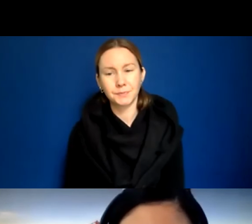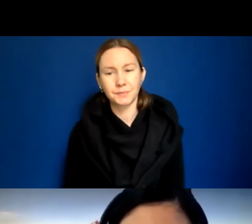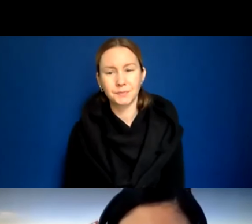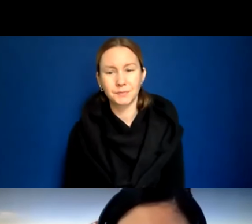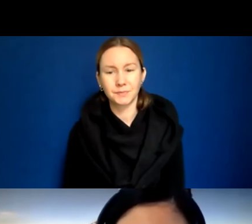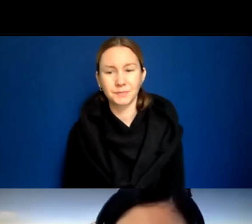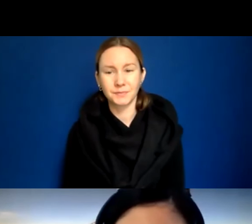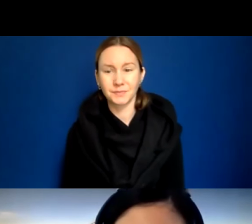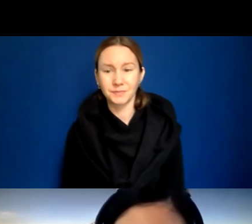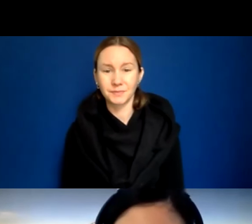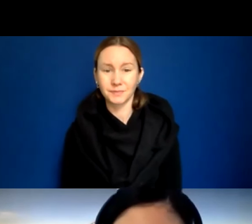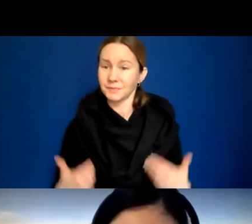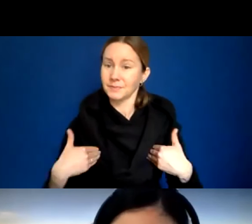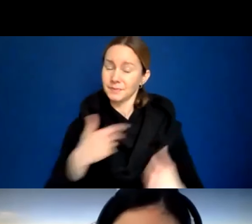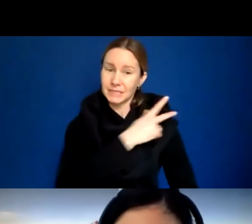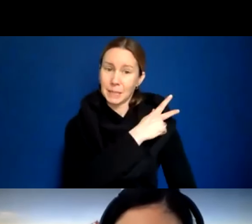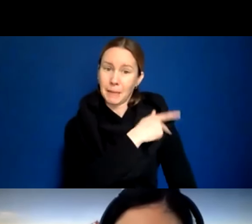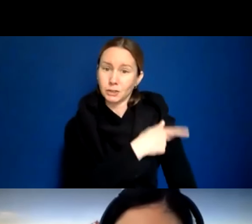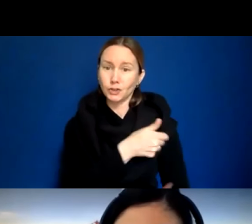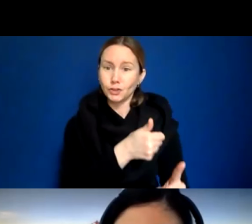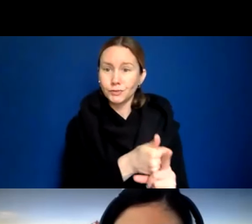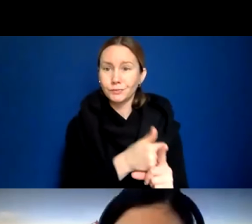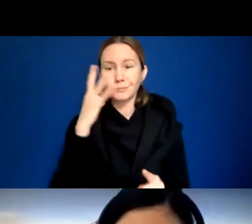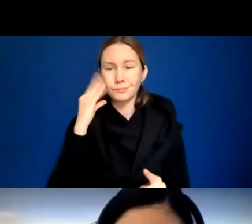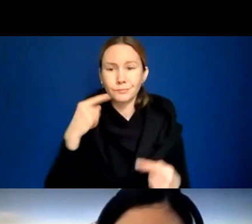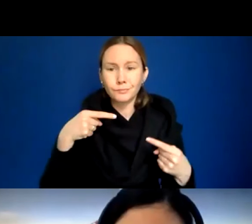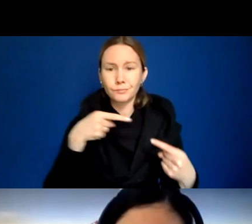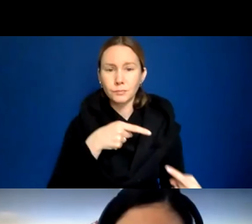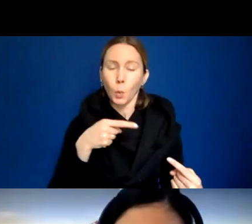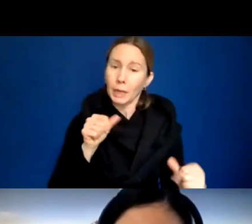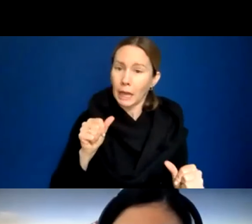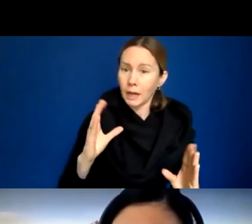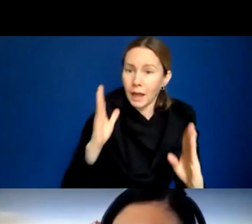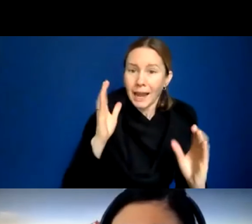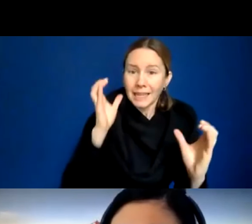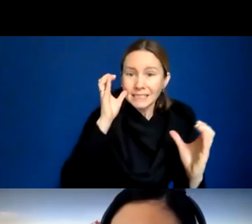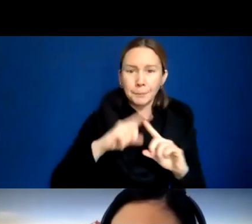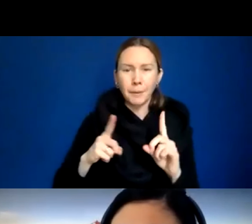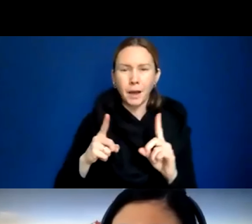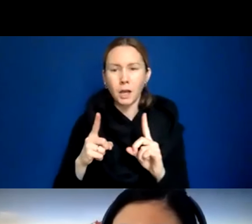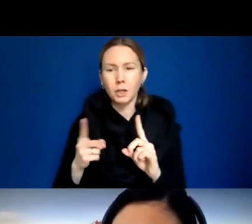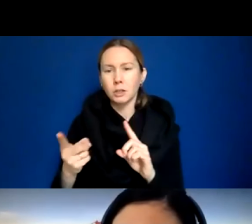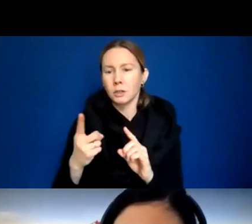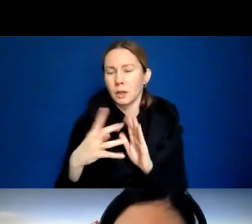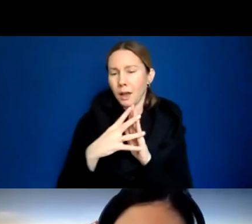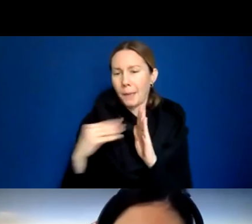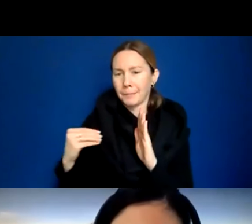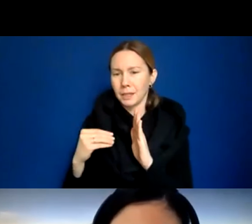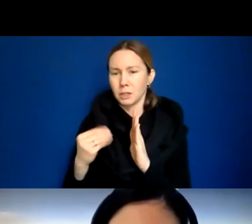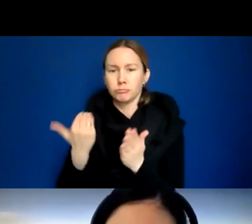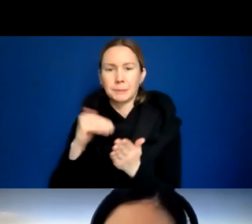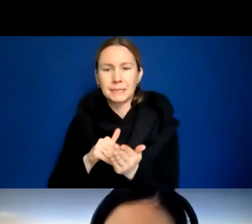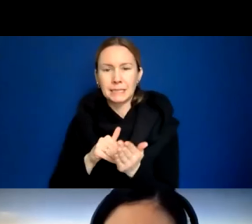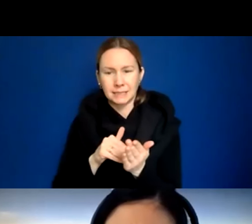We also have patients that have difficulty, they are able to listen, but then they have difficulty repeating a long sentence.